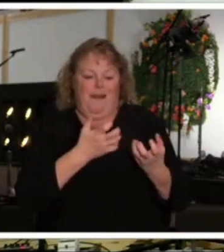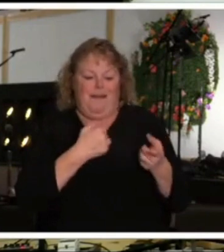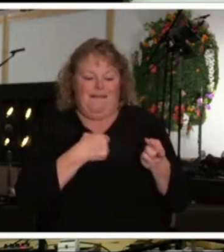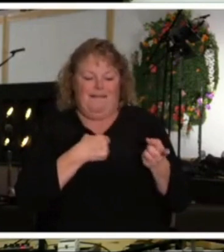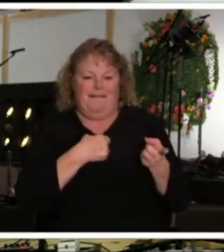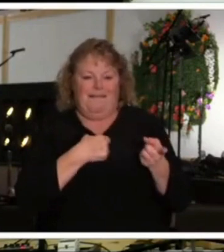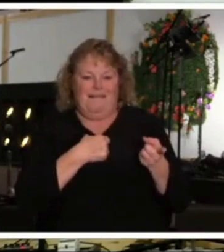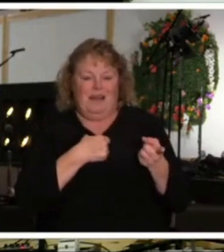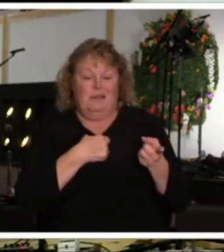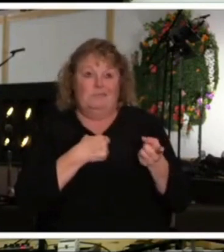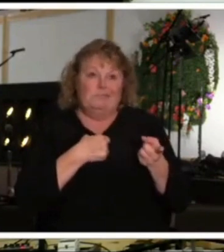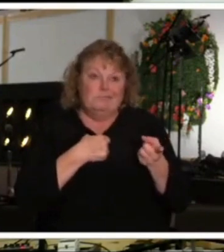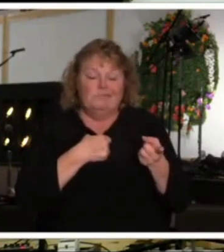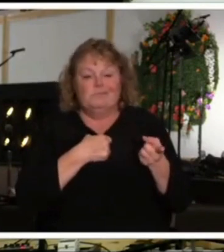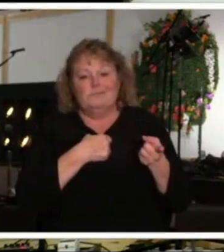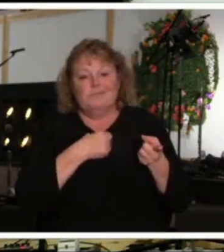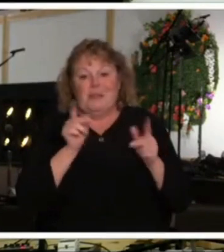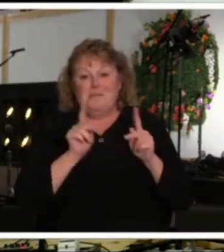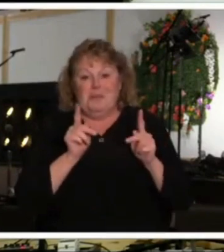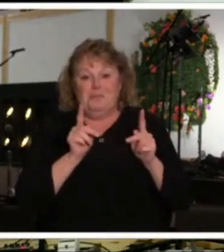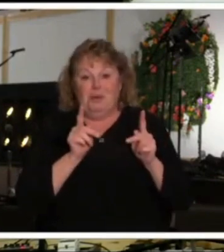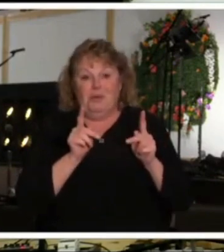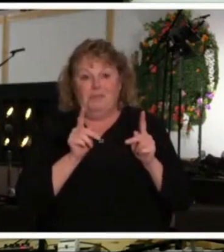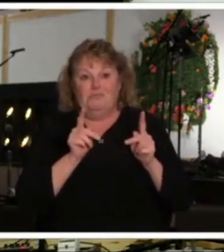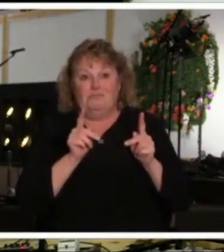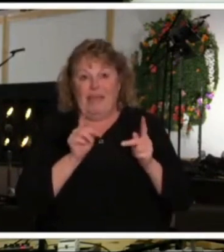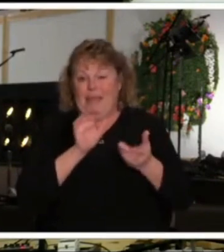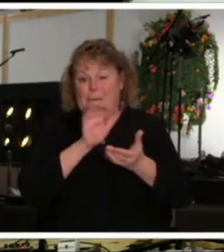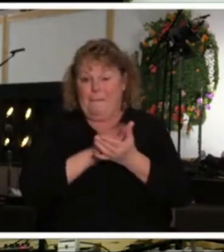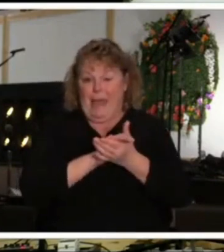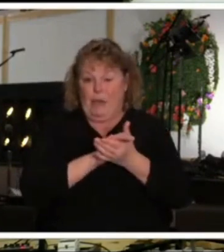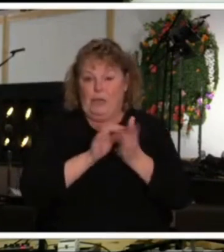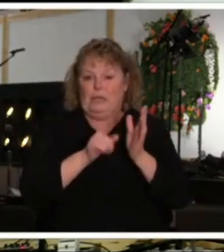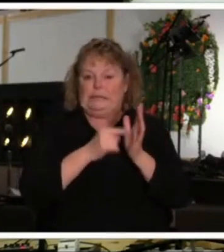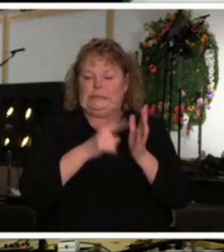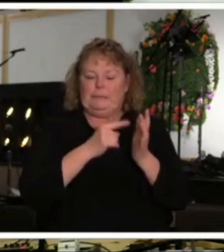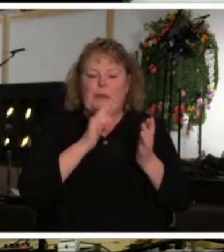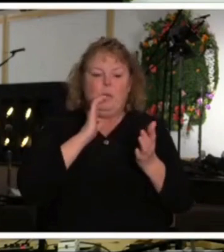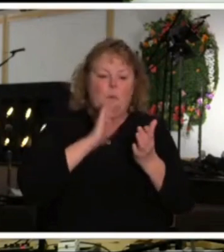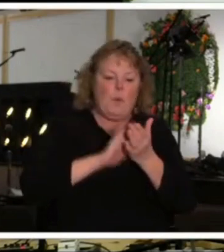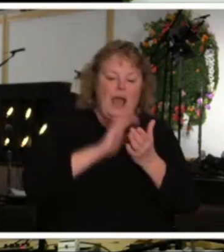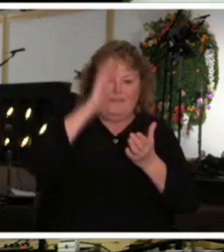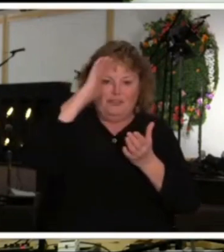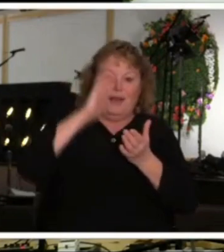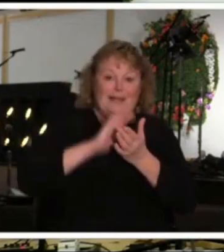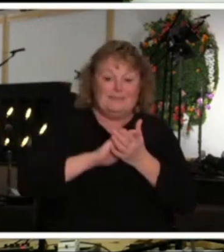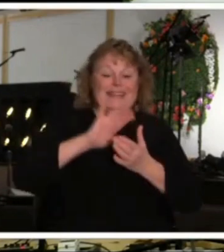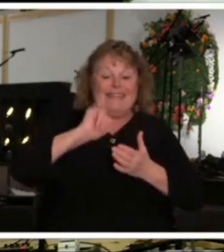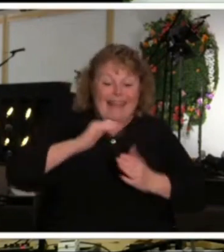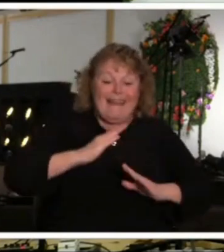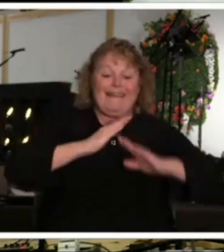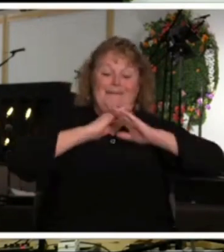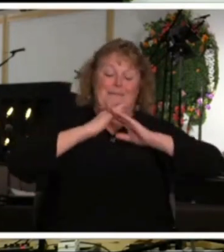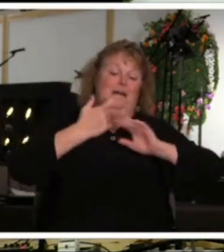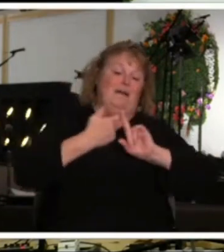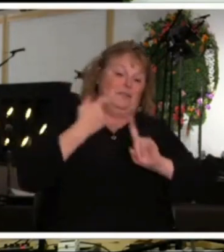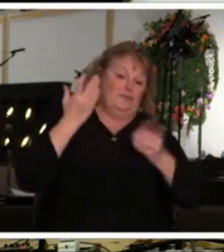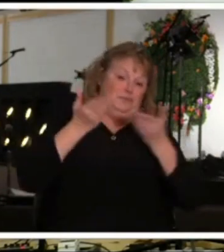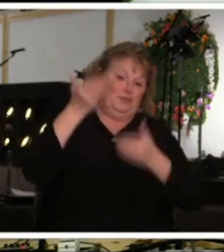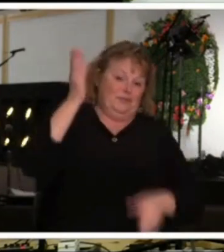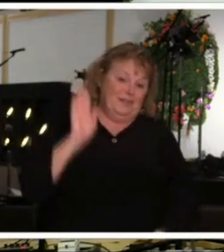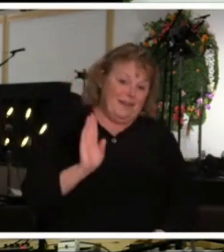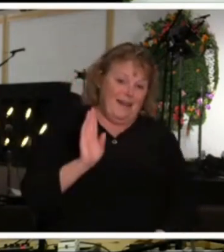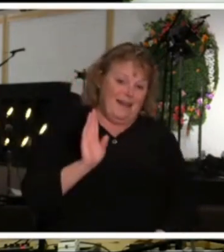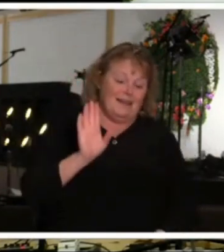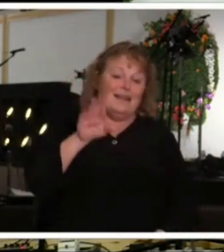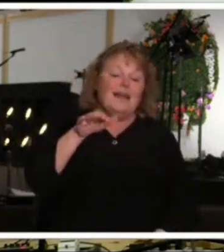ultimately, those who are married, sometimes our wives or husbands can keep us from having a heart for God.